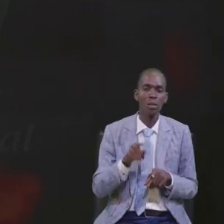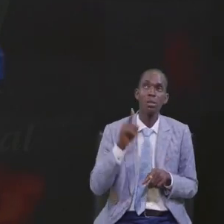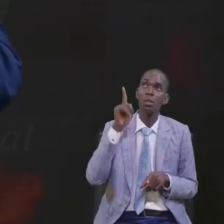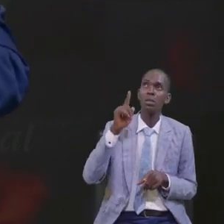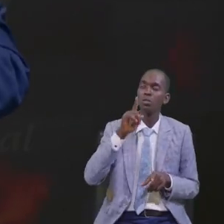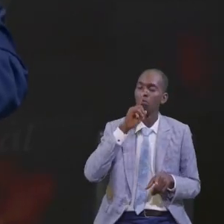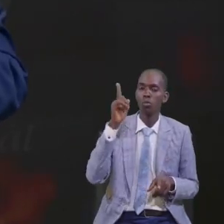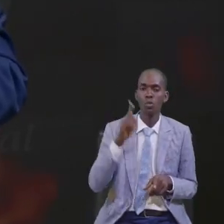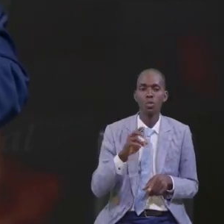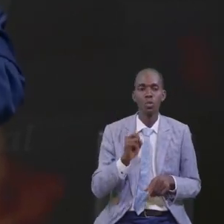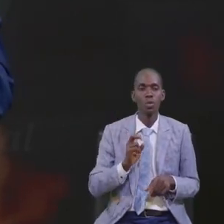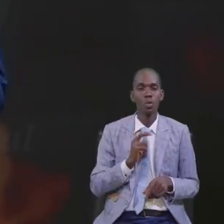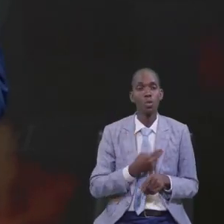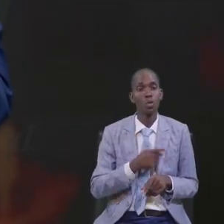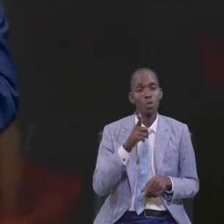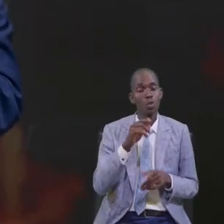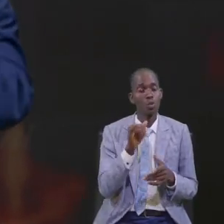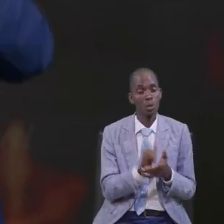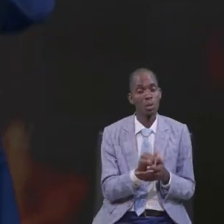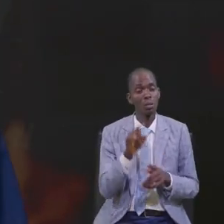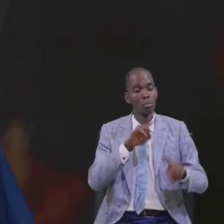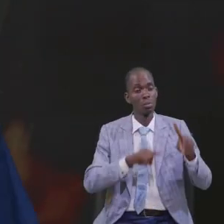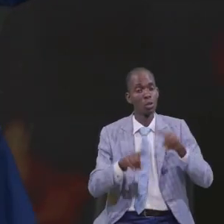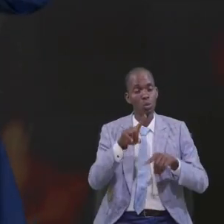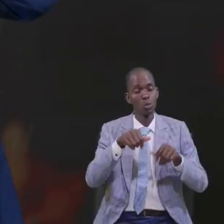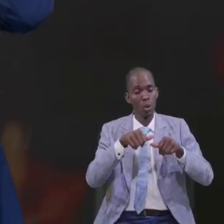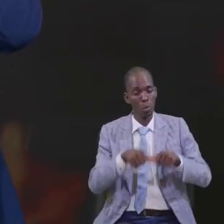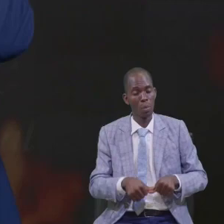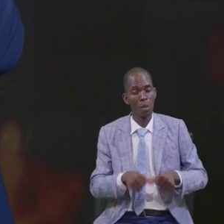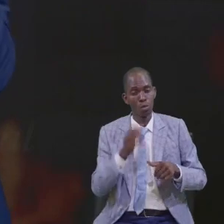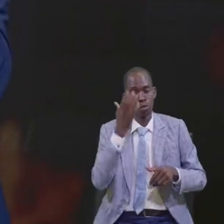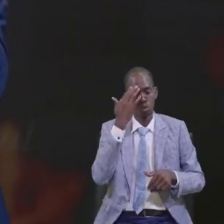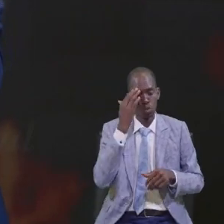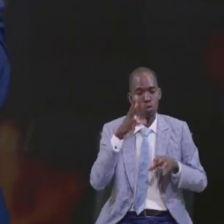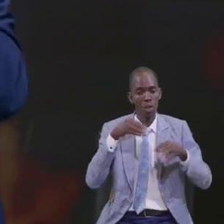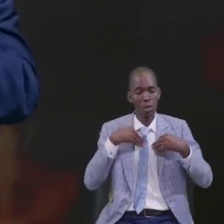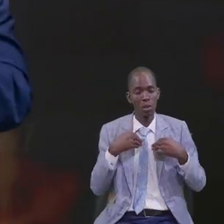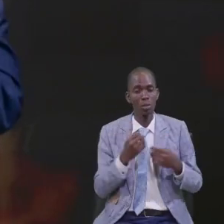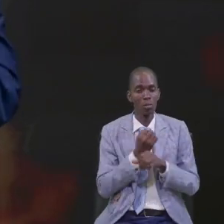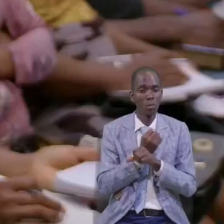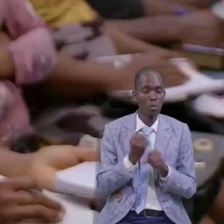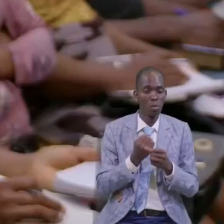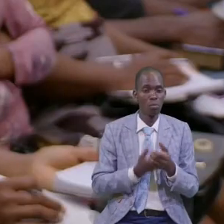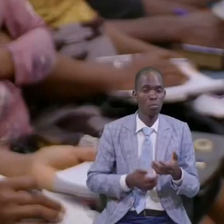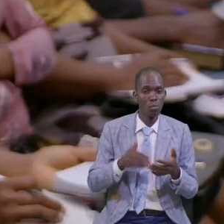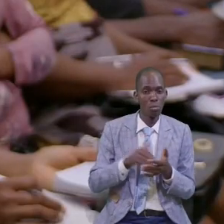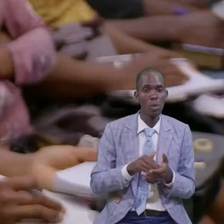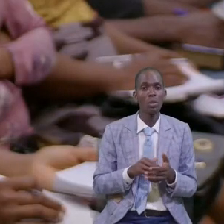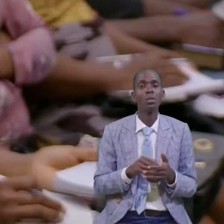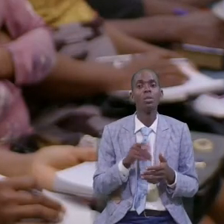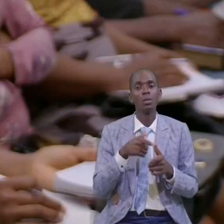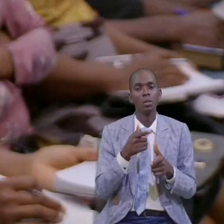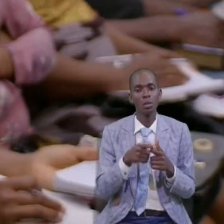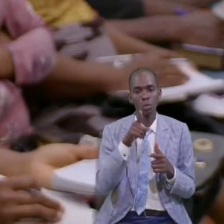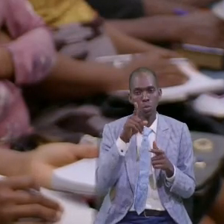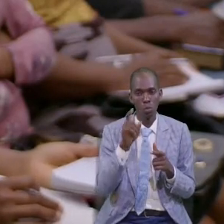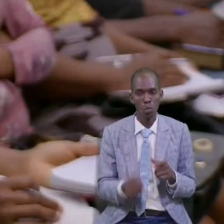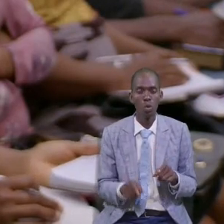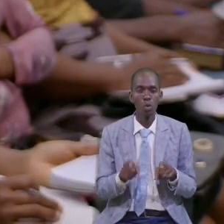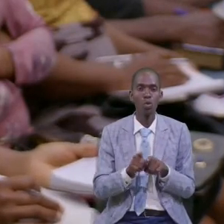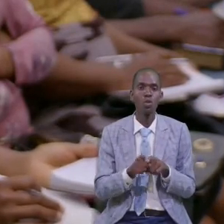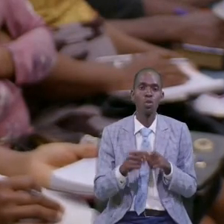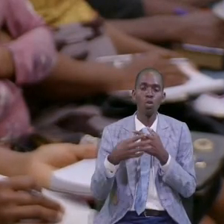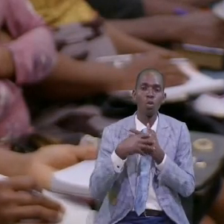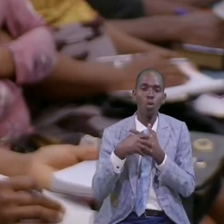that says he abideth in him, ought himself also so to walk, even